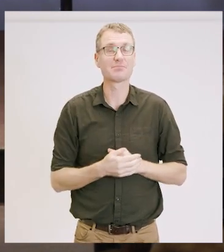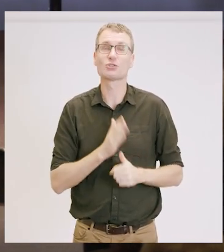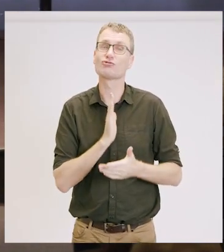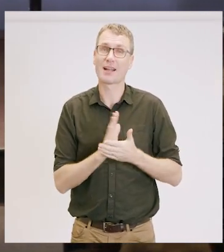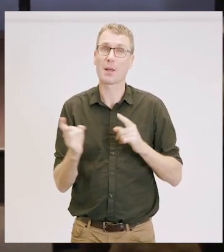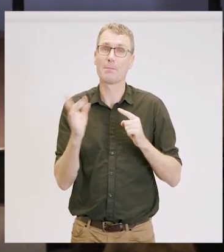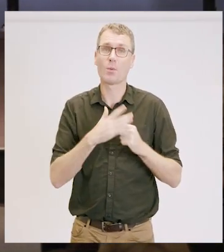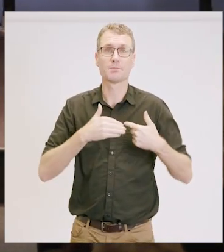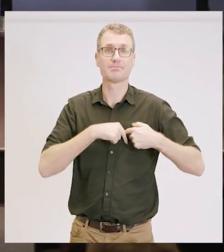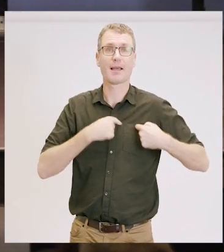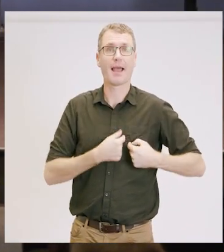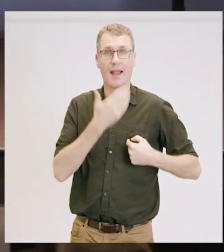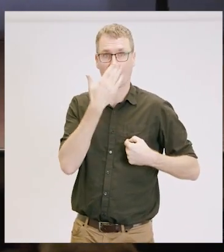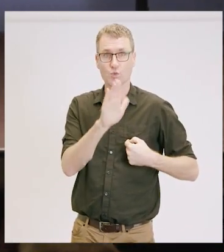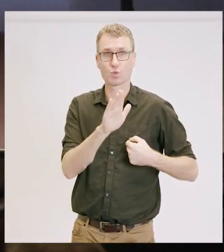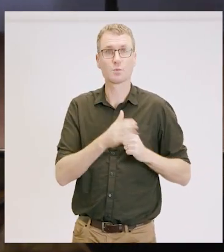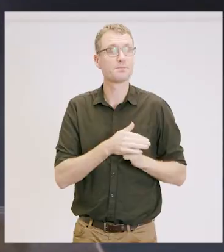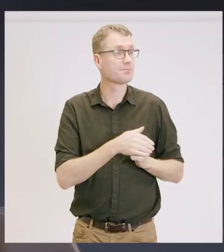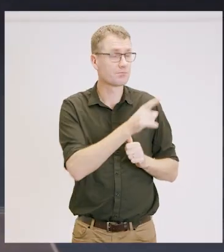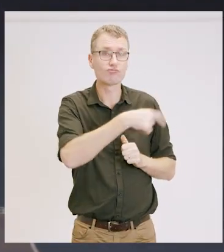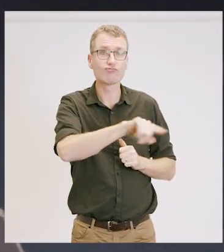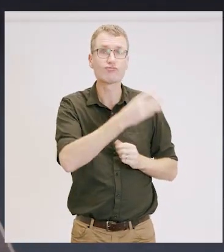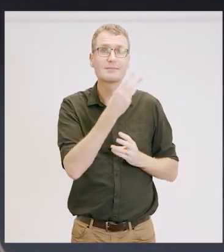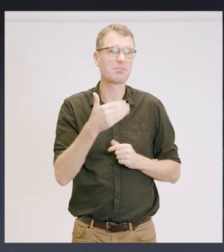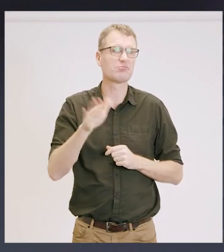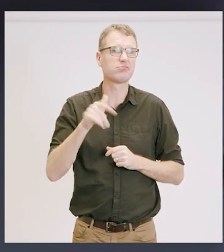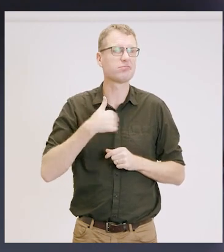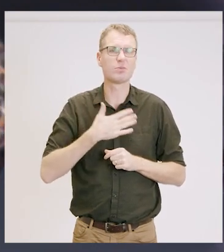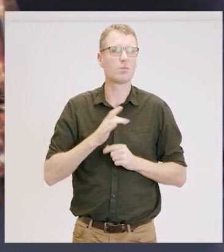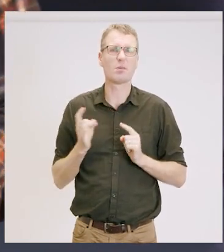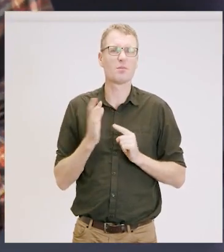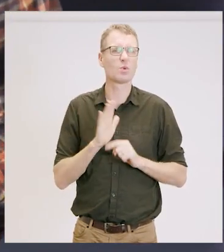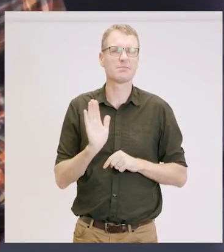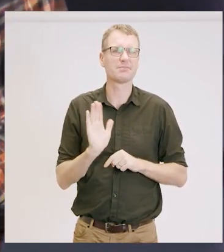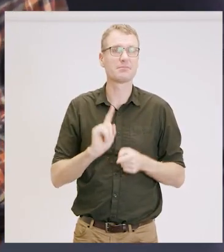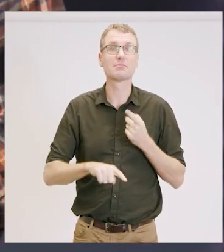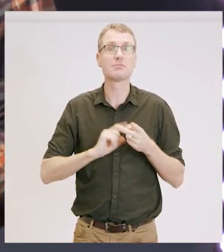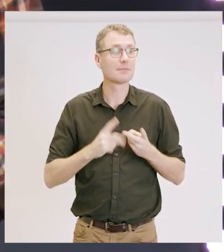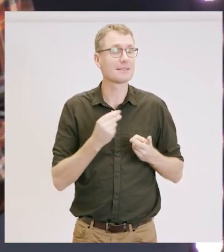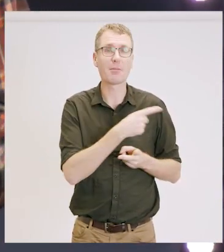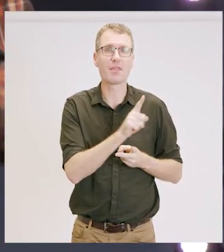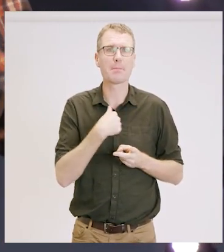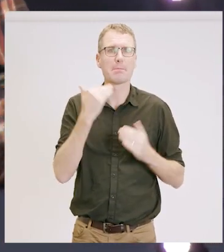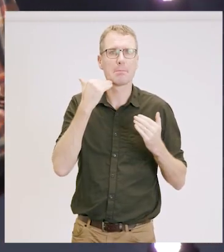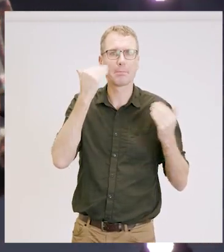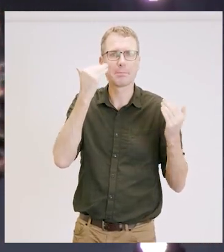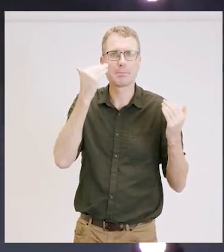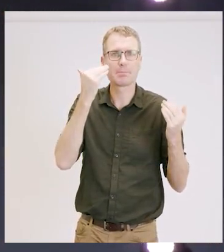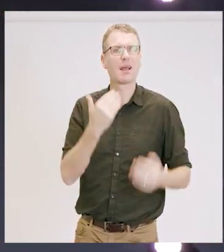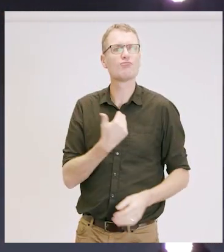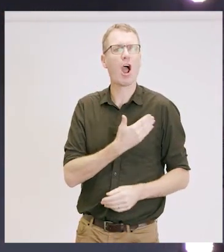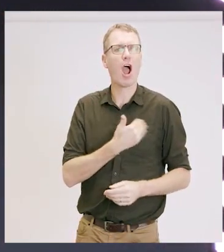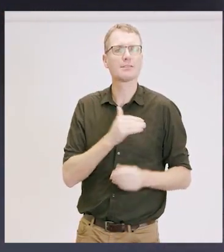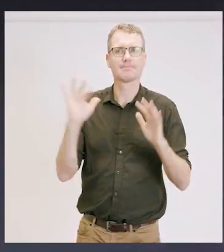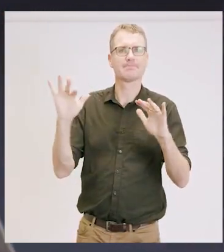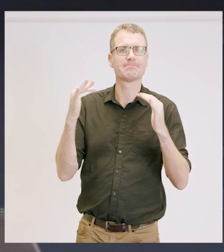But it really comes down to the attitude of the heart. And look, some people don't want to do it because they don't think it's important. Others don't